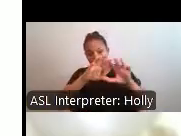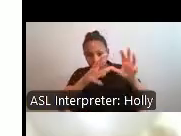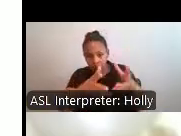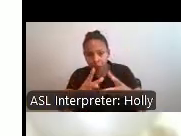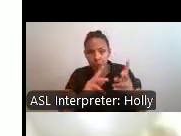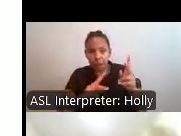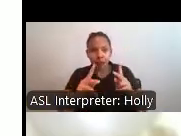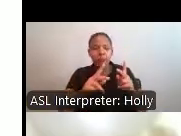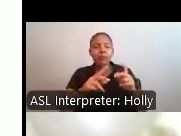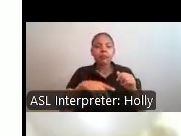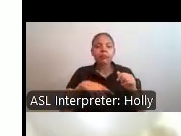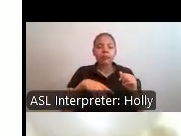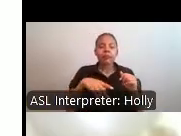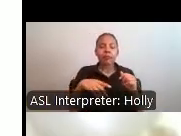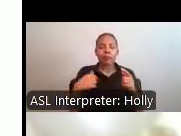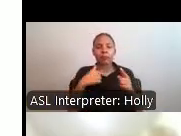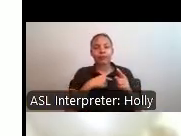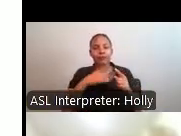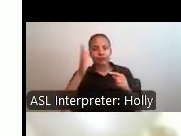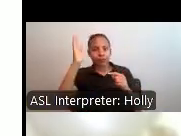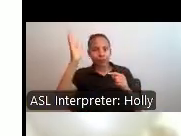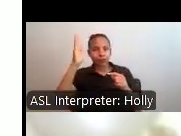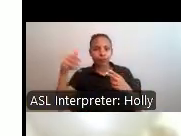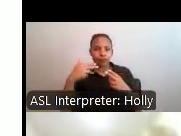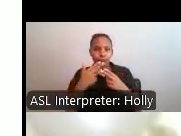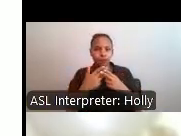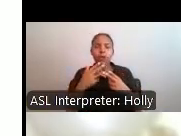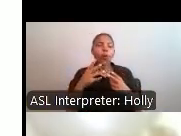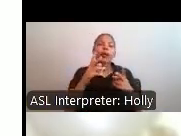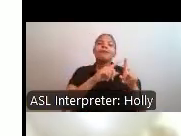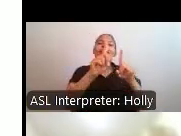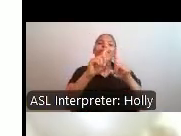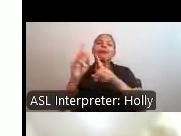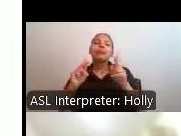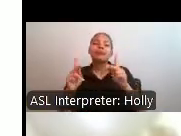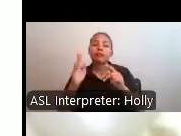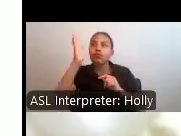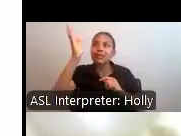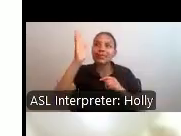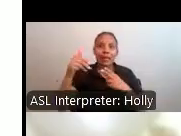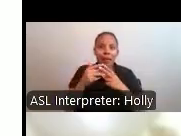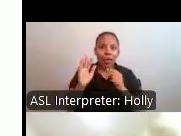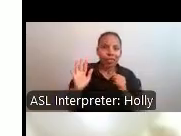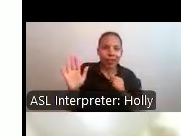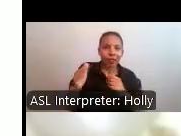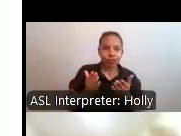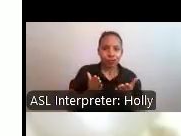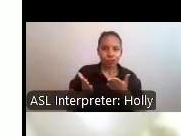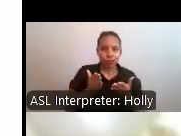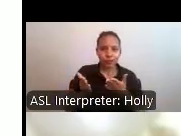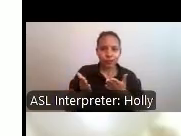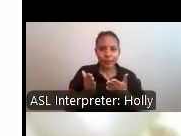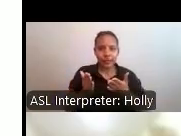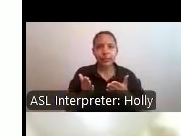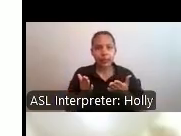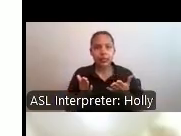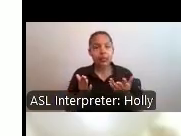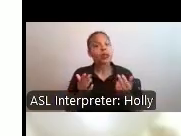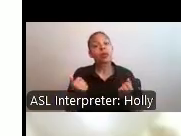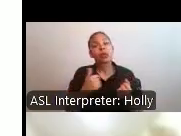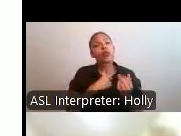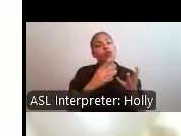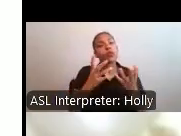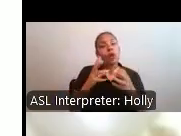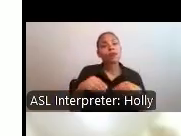and how to connect our customers to them and potentially refer back and forth. This is to provide better services to our customers, as